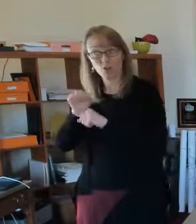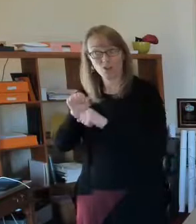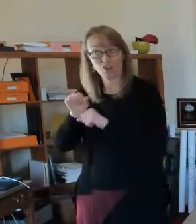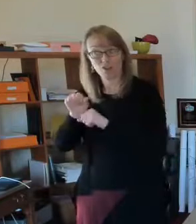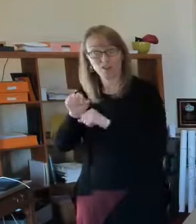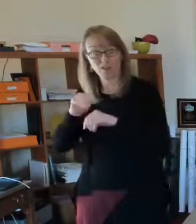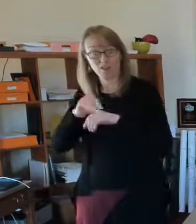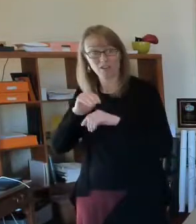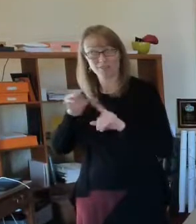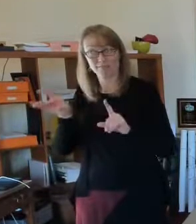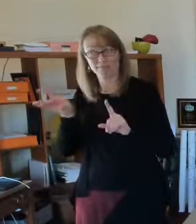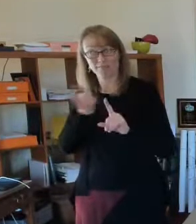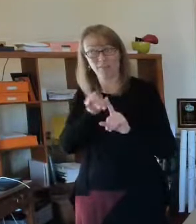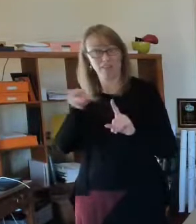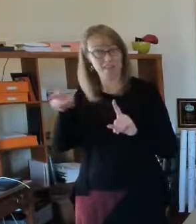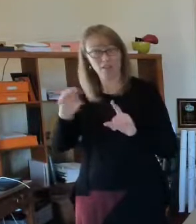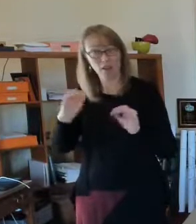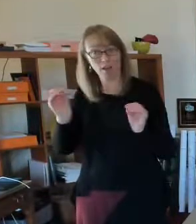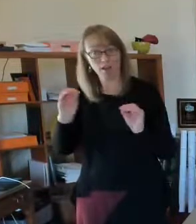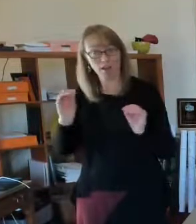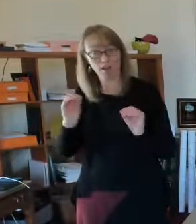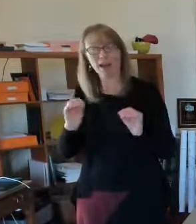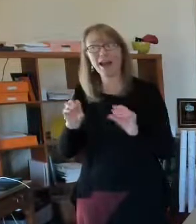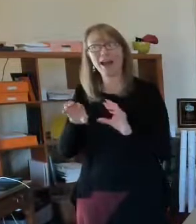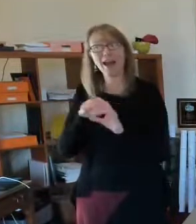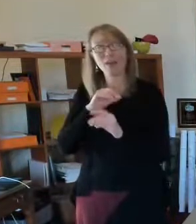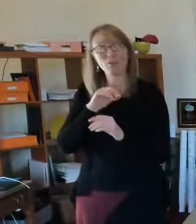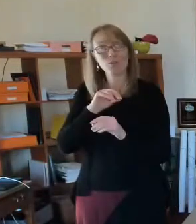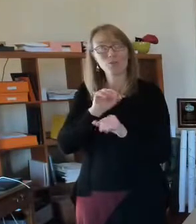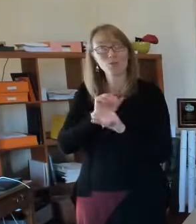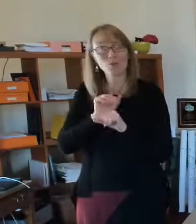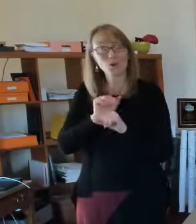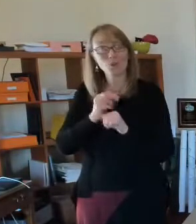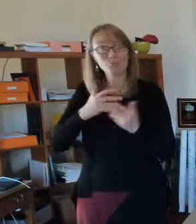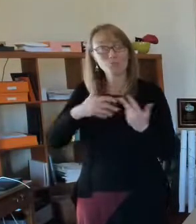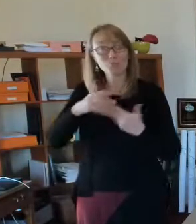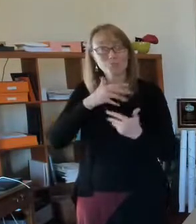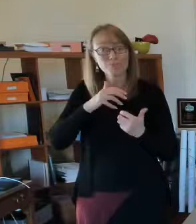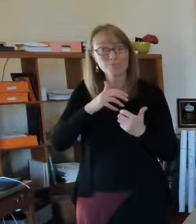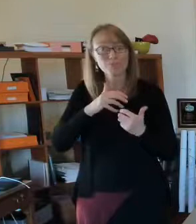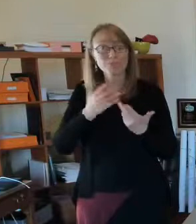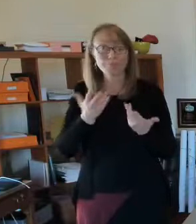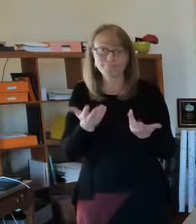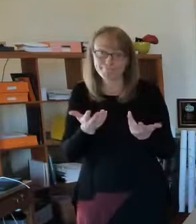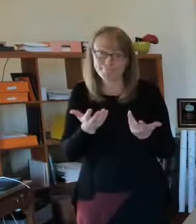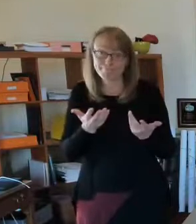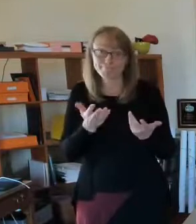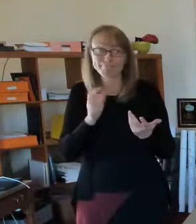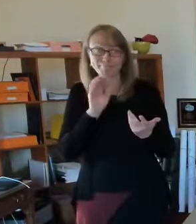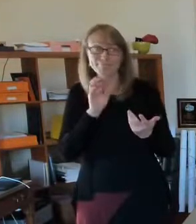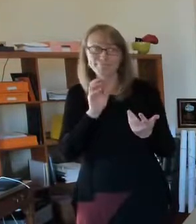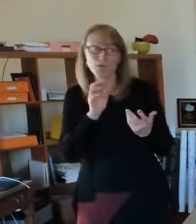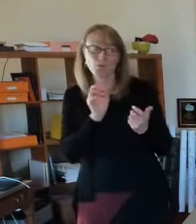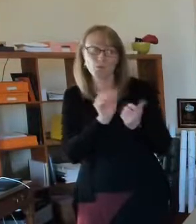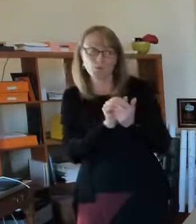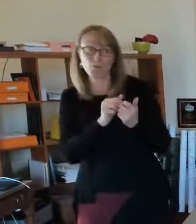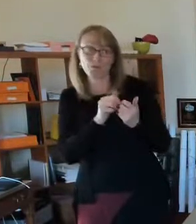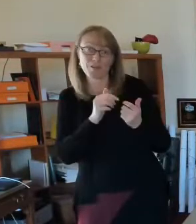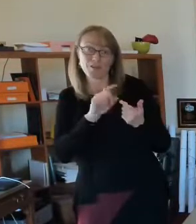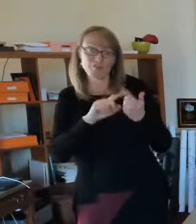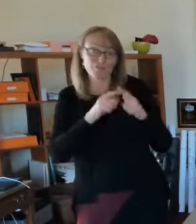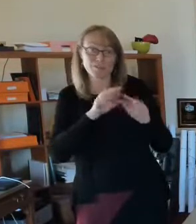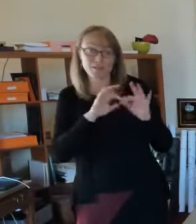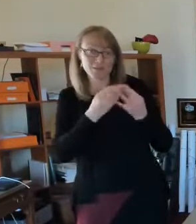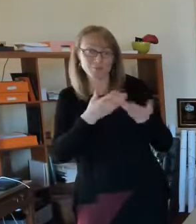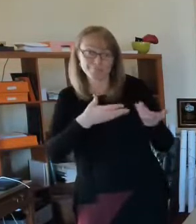work from home, you got to curtail those other activities as well. Speaking of federal aid, Mayor, Dean is watching and had a question